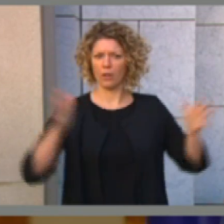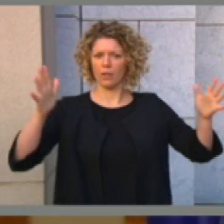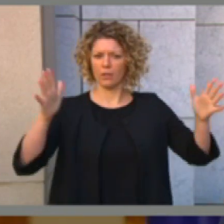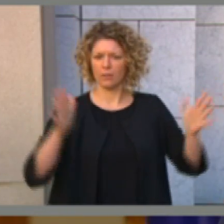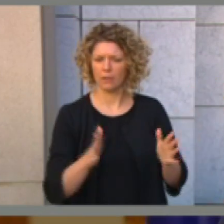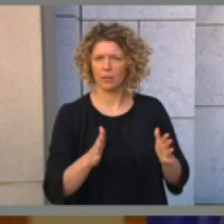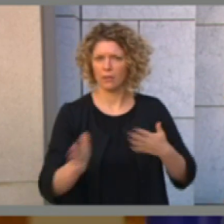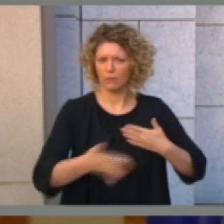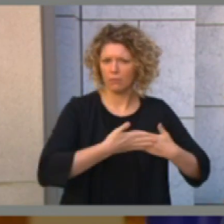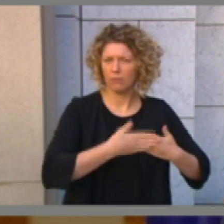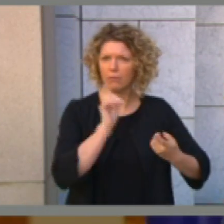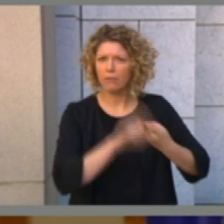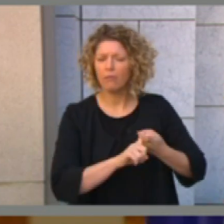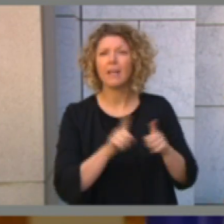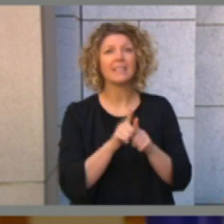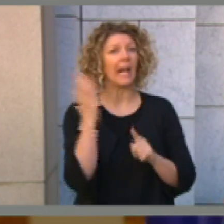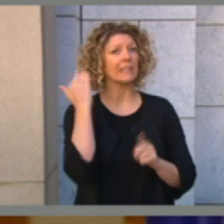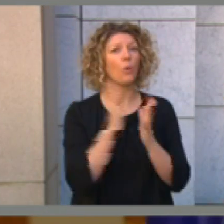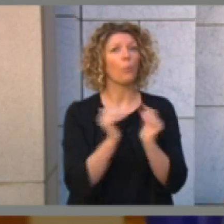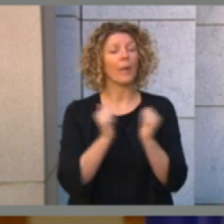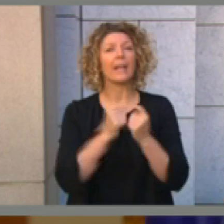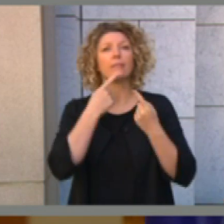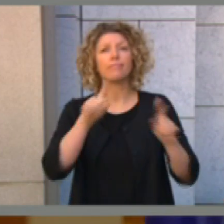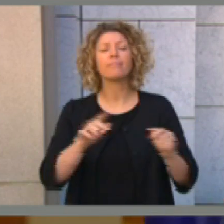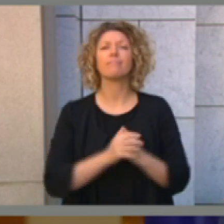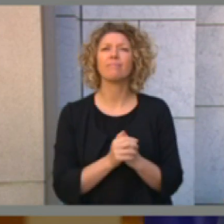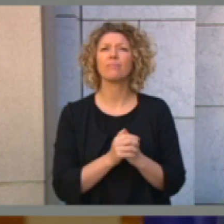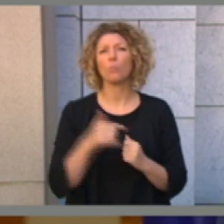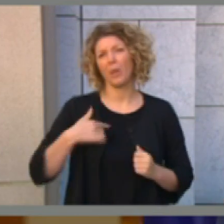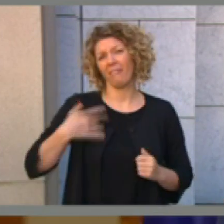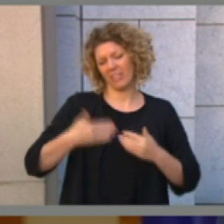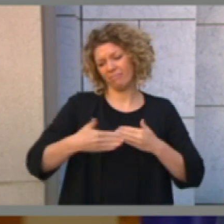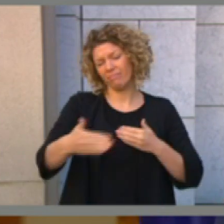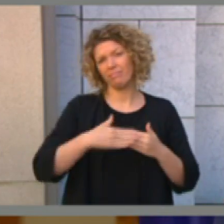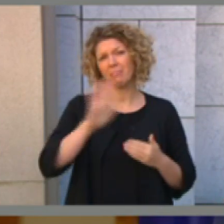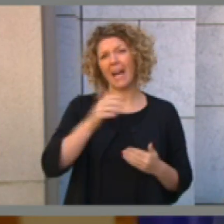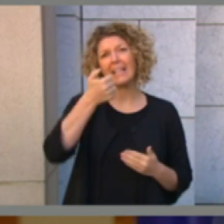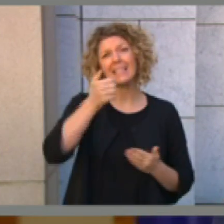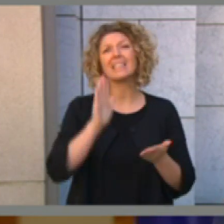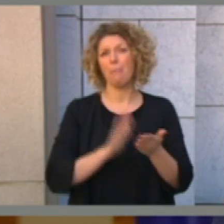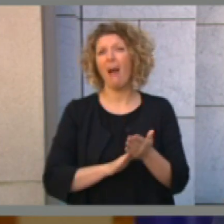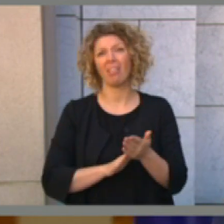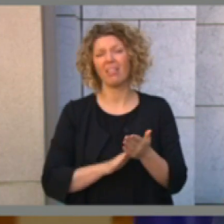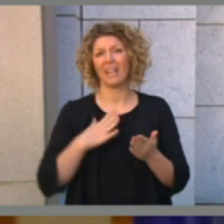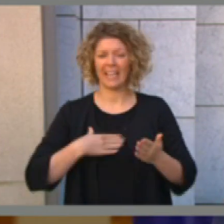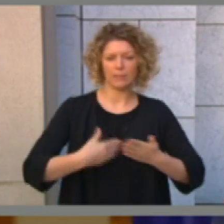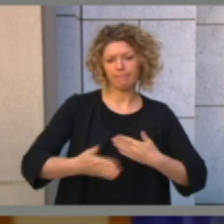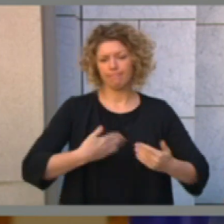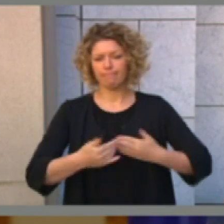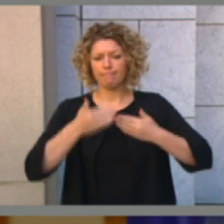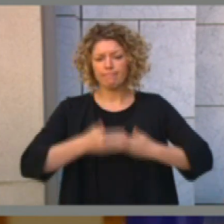said on the weekend, we are looking at a situation of at least 6 months for how we deal with this. It could be much longer than